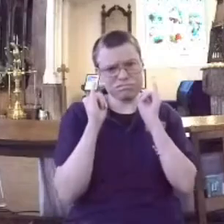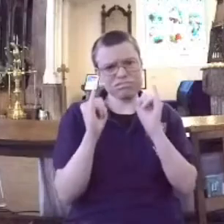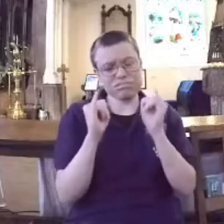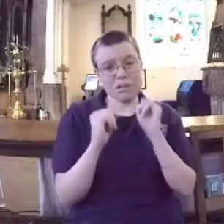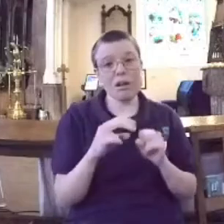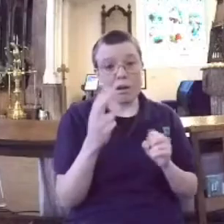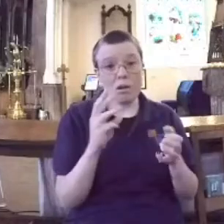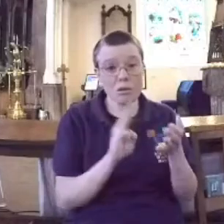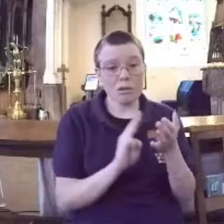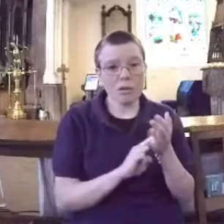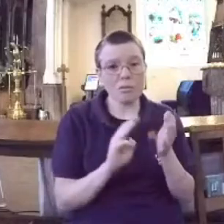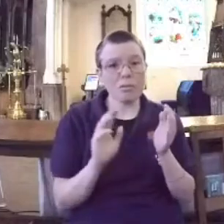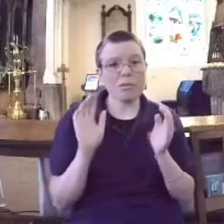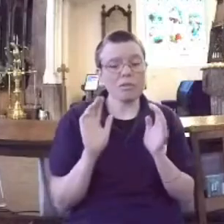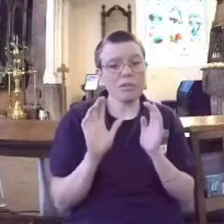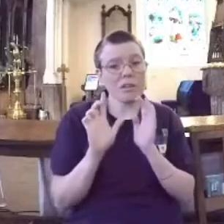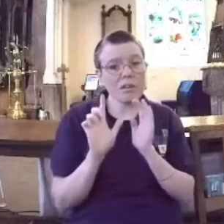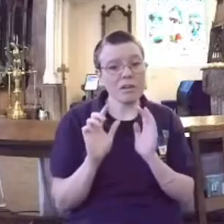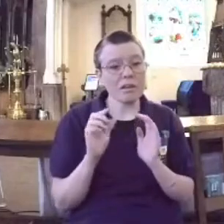we were at the church at Weekend Away,